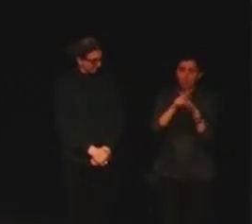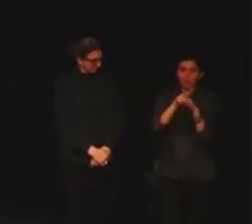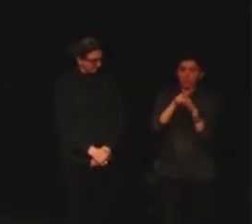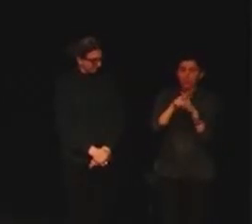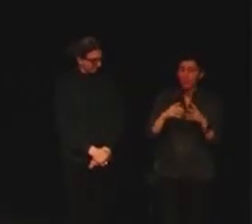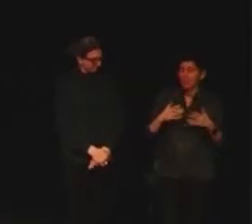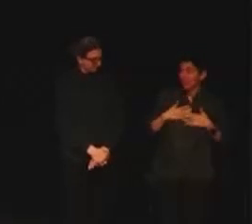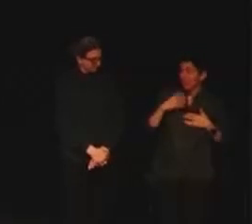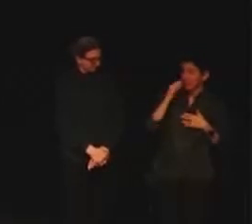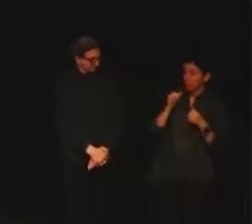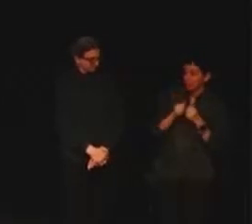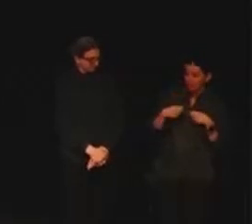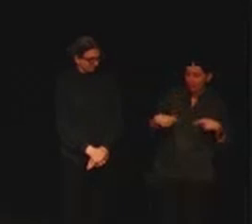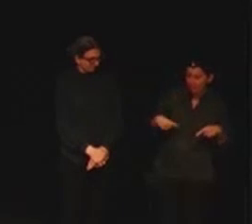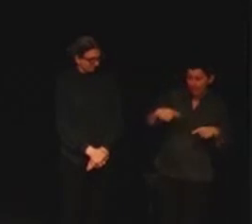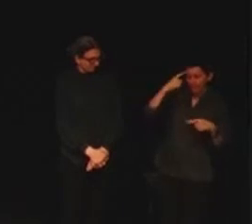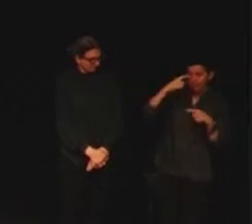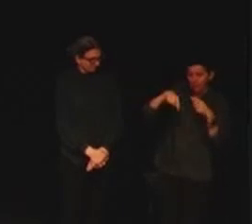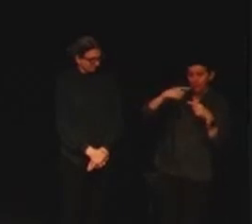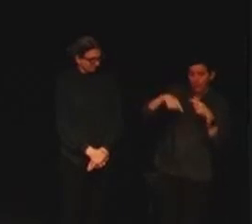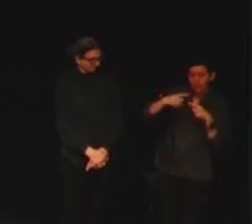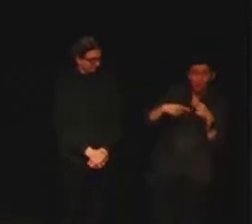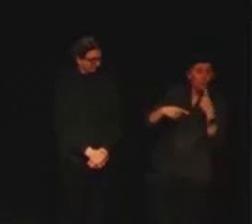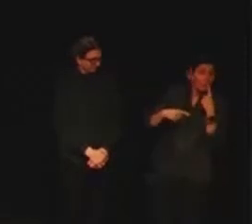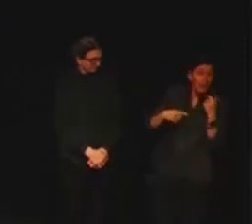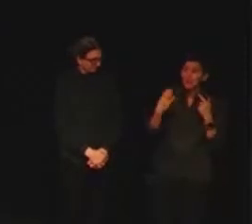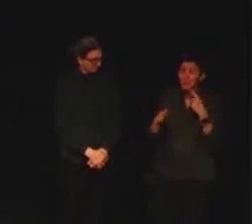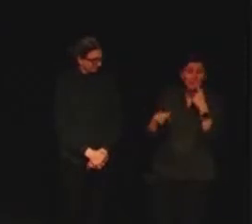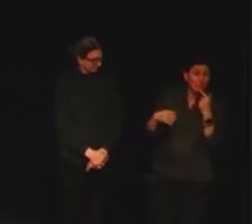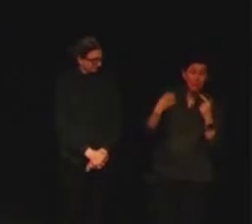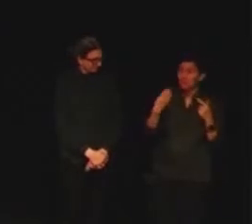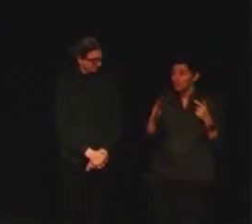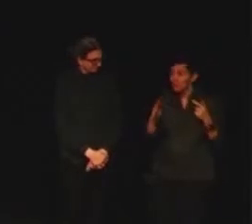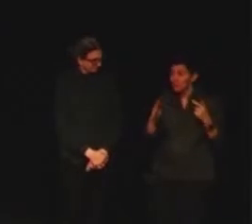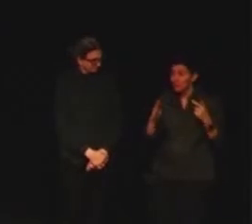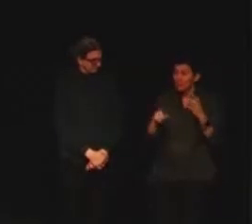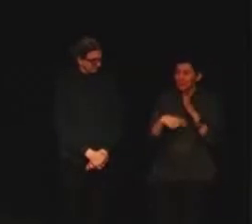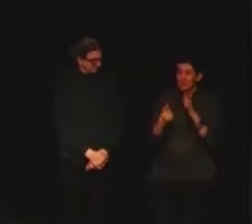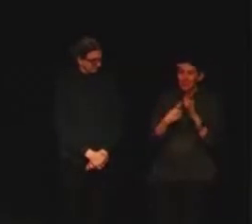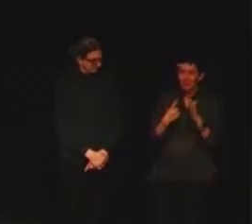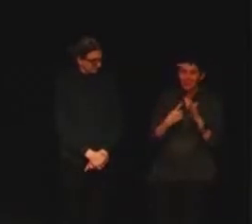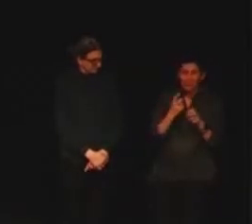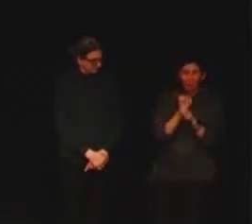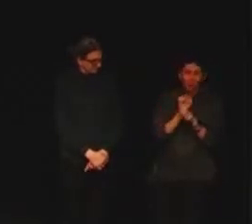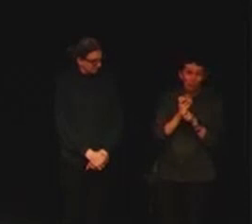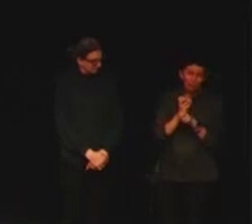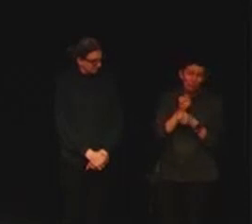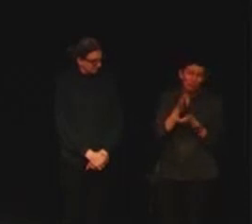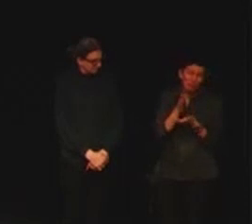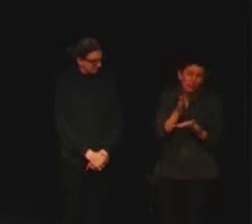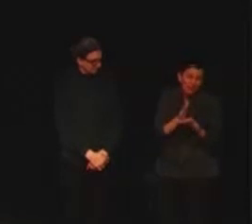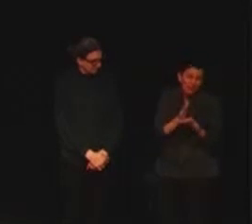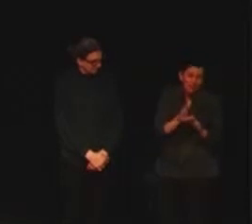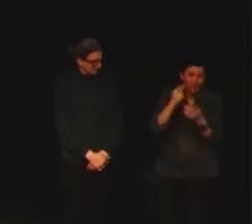is the cycle there. Even if you get the red one, blue one, red one, blue one, sometimes it's hard to stop the train, which is what also